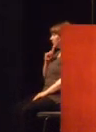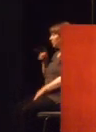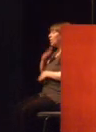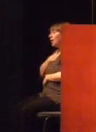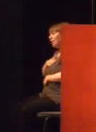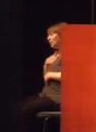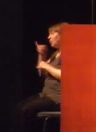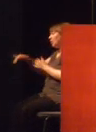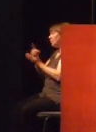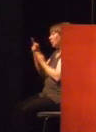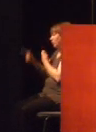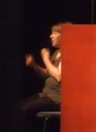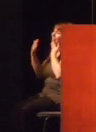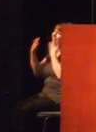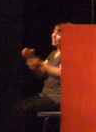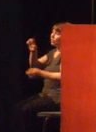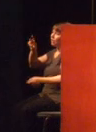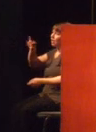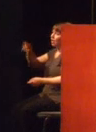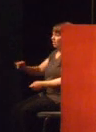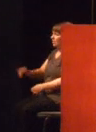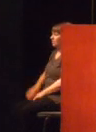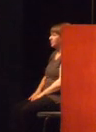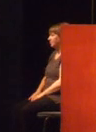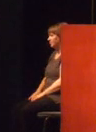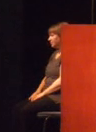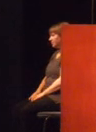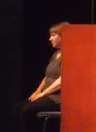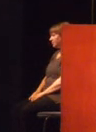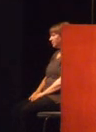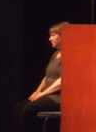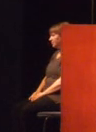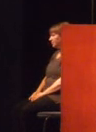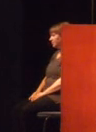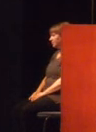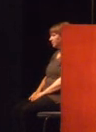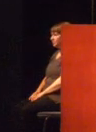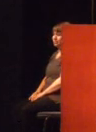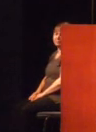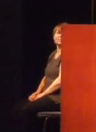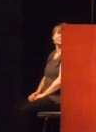building that program. And thank you to Aaron Parsons for taking on the leadership challenge to make this work occur.